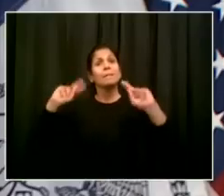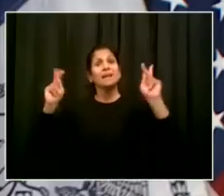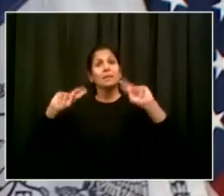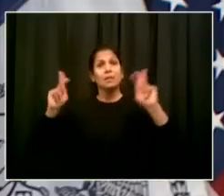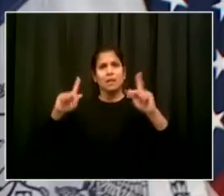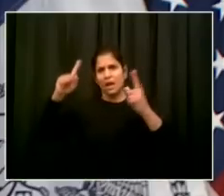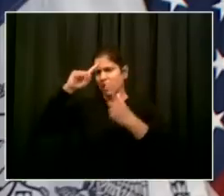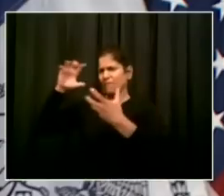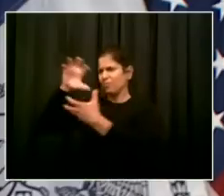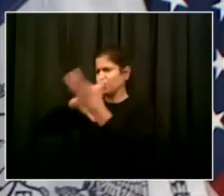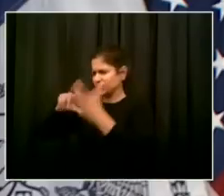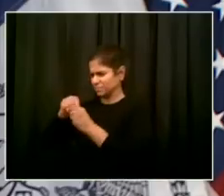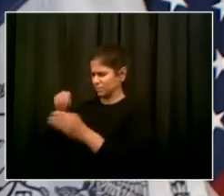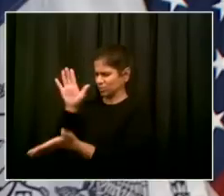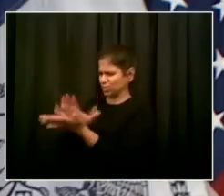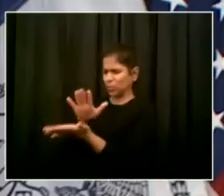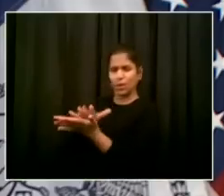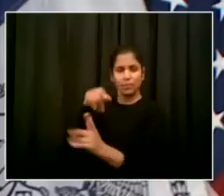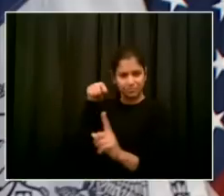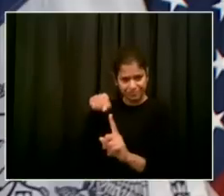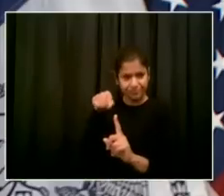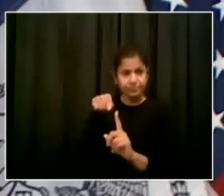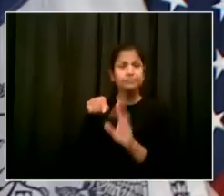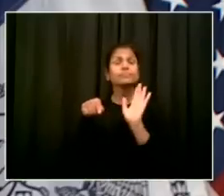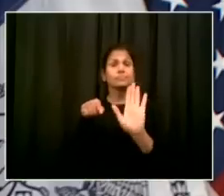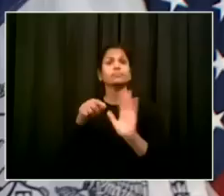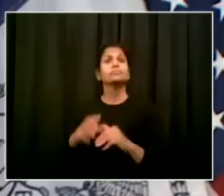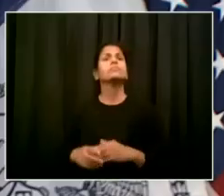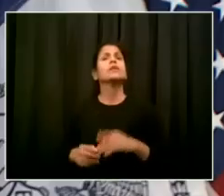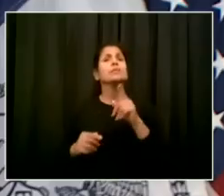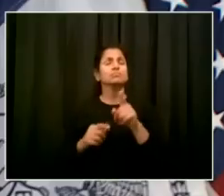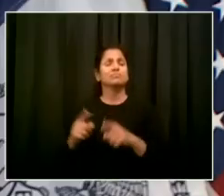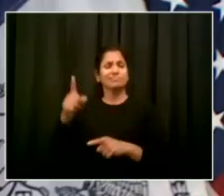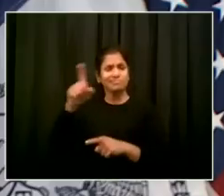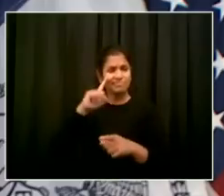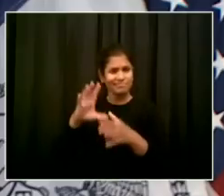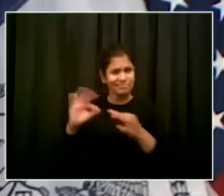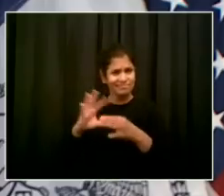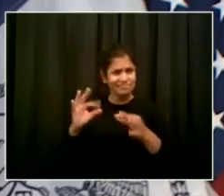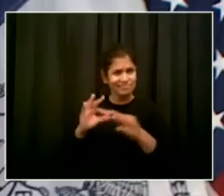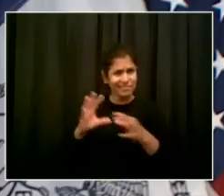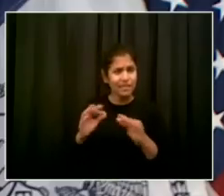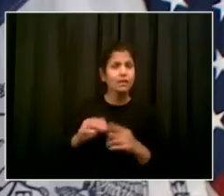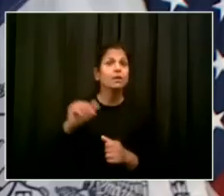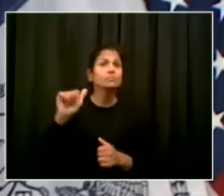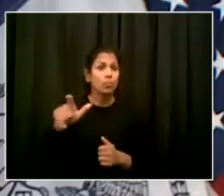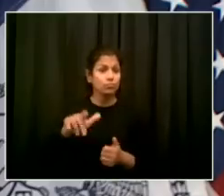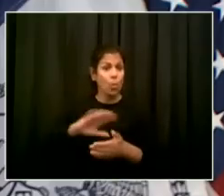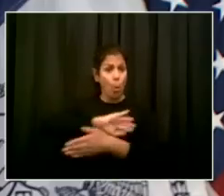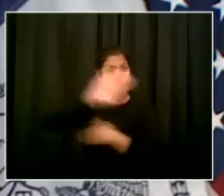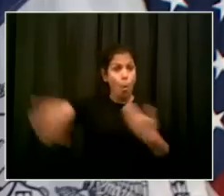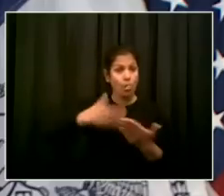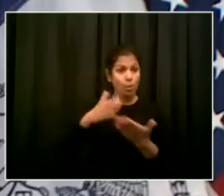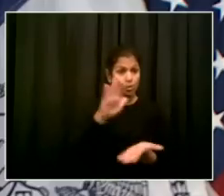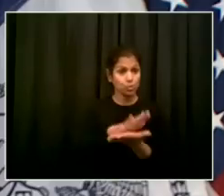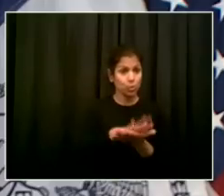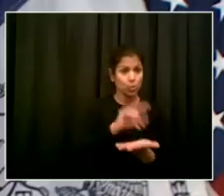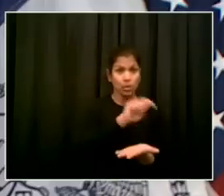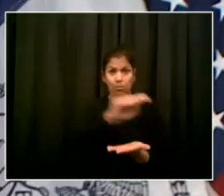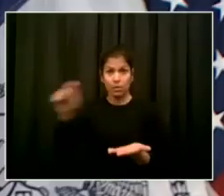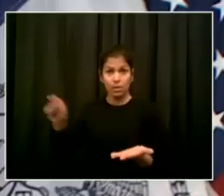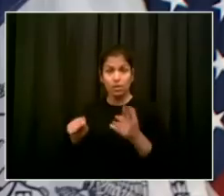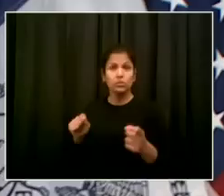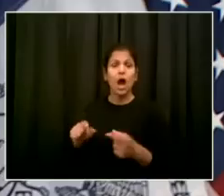said all of these schools, even if they are in the orange or yellow zones, they're also closed,